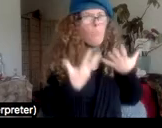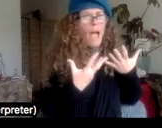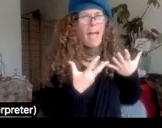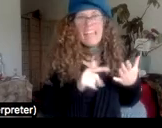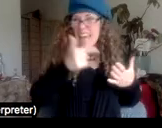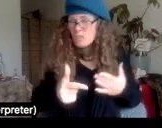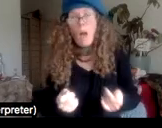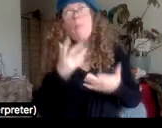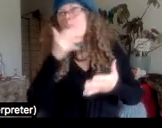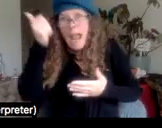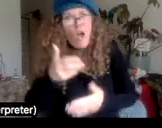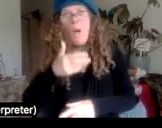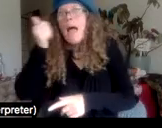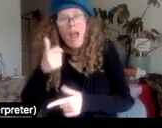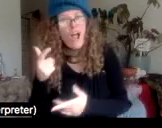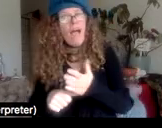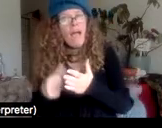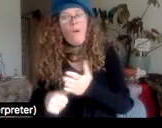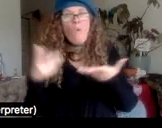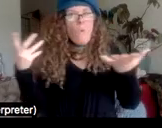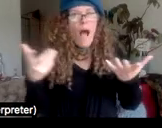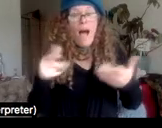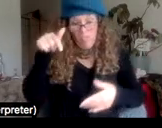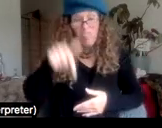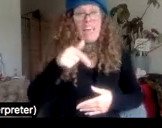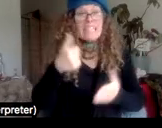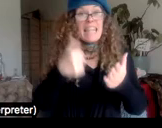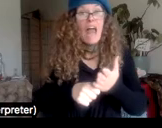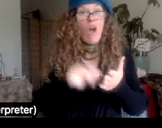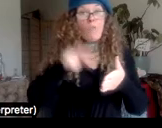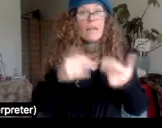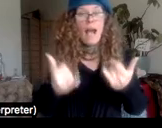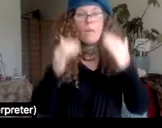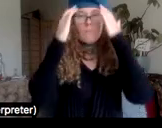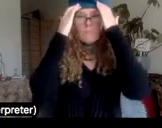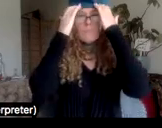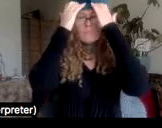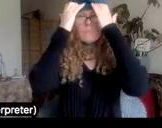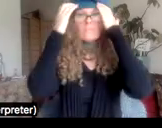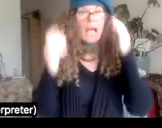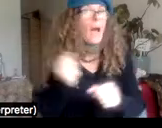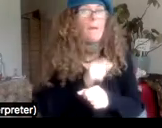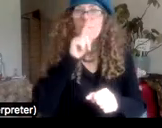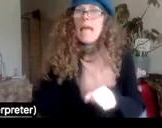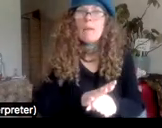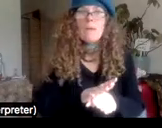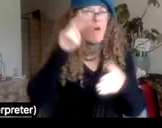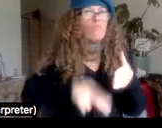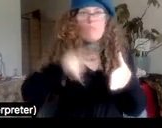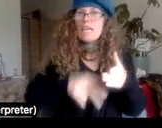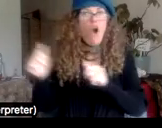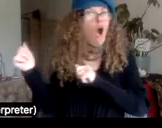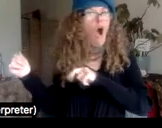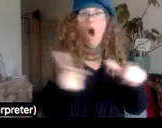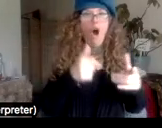inspirational. So this is a letter. I'm going to make a commitment to reading all of these letters, and